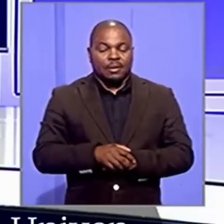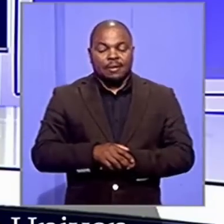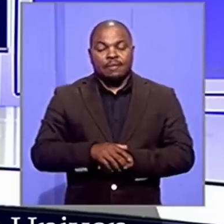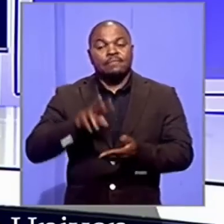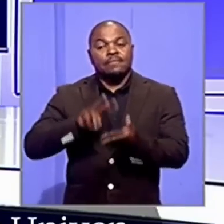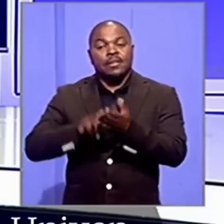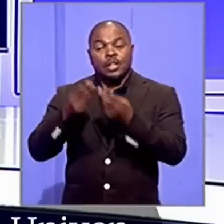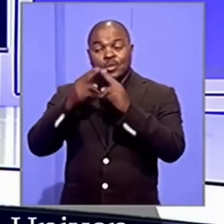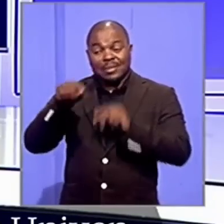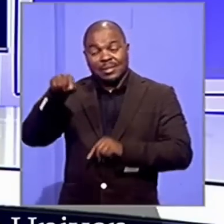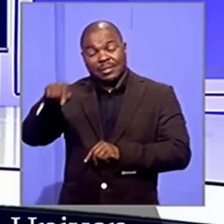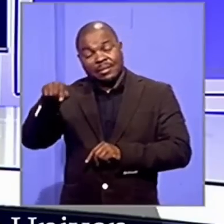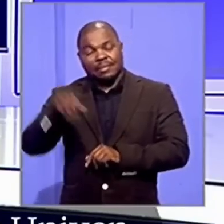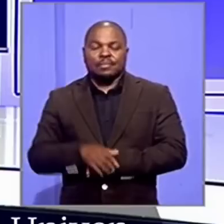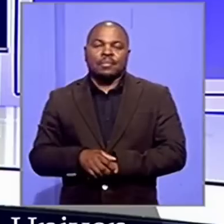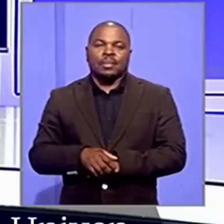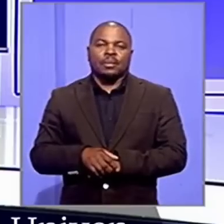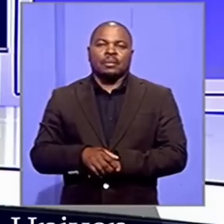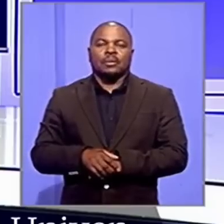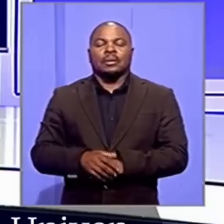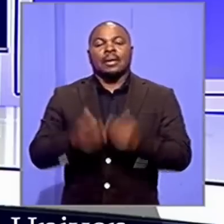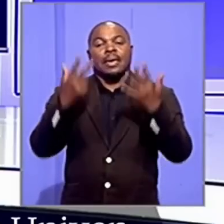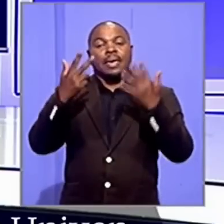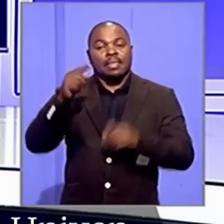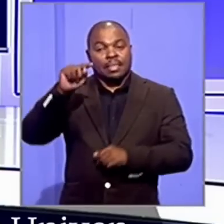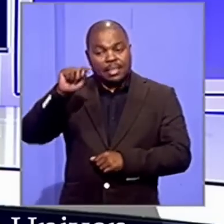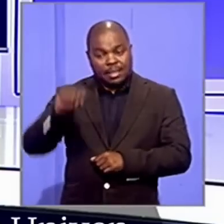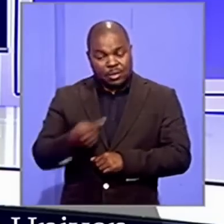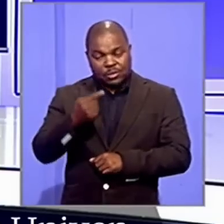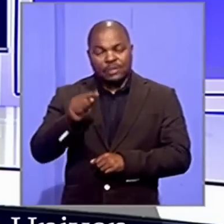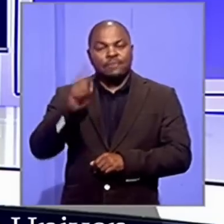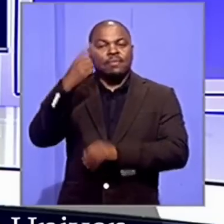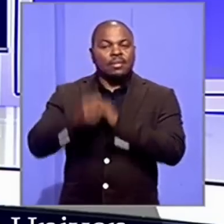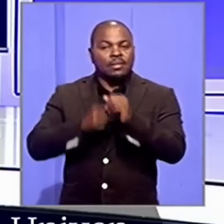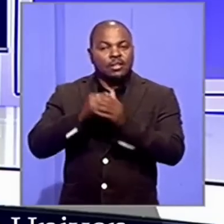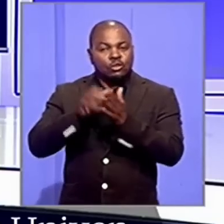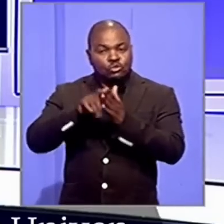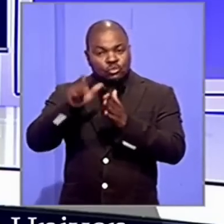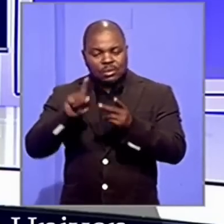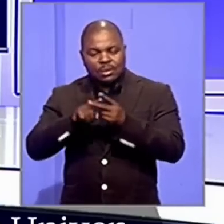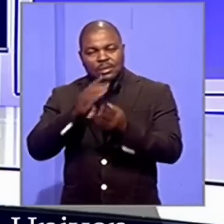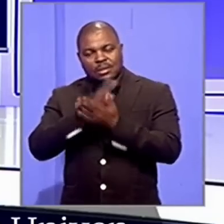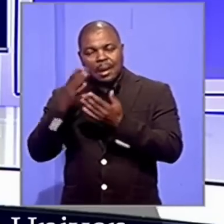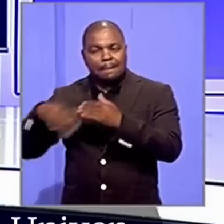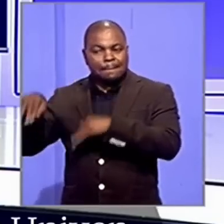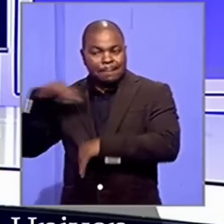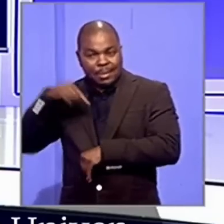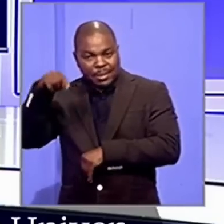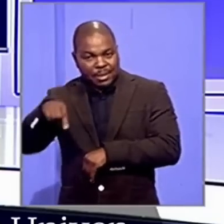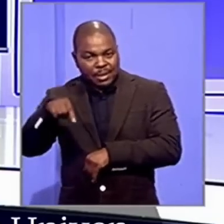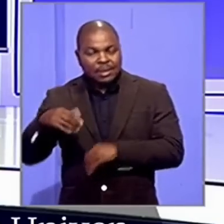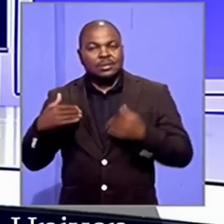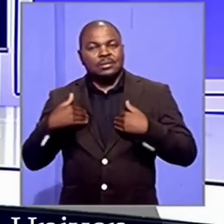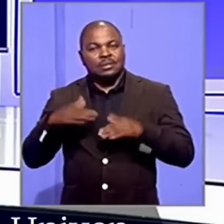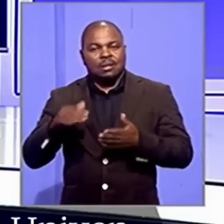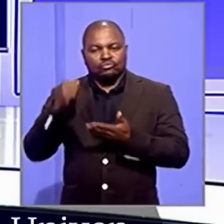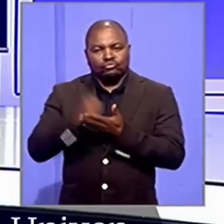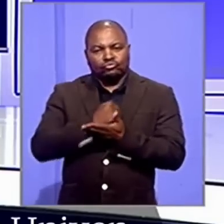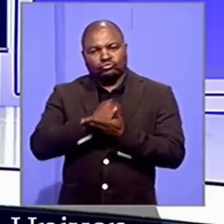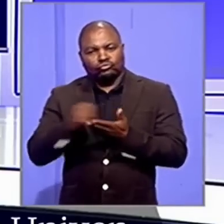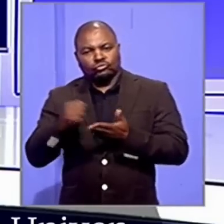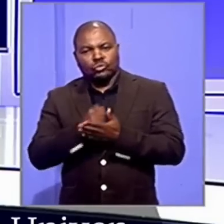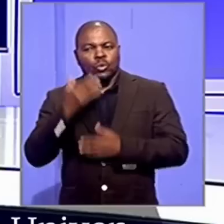Venda baithuti ba go balelwa go dikete tše seswai ba ngwaga wa mathomo le bao ba boelago bao ba thomilego ka boingwadišo